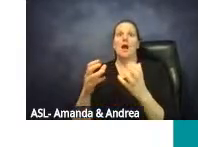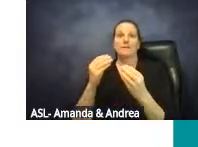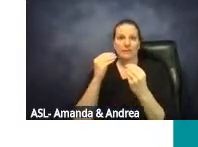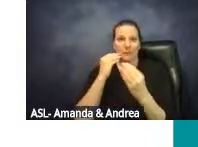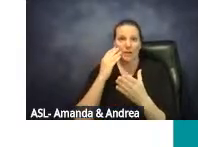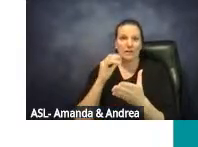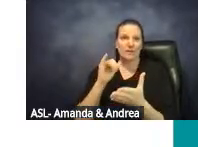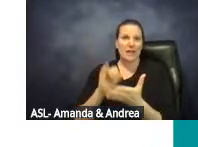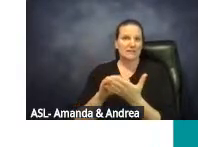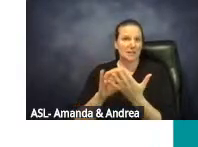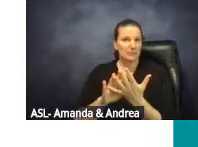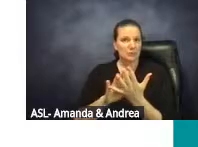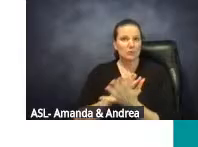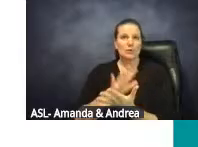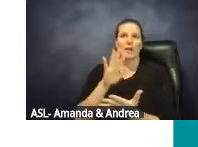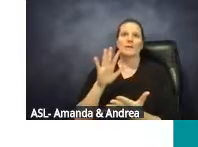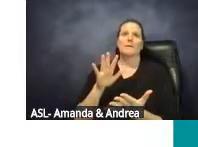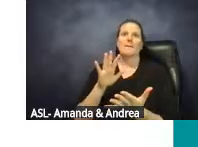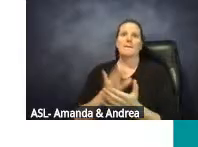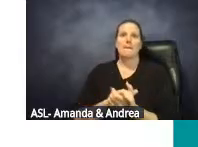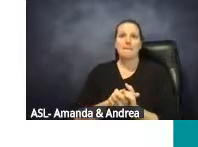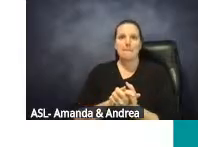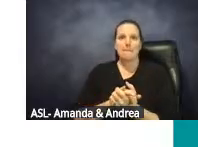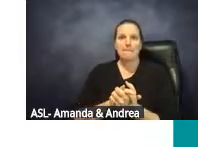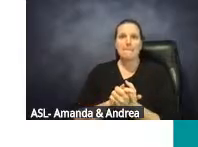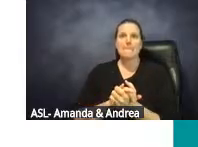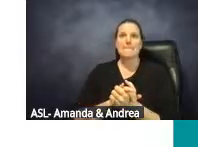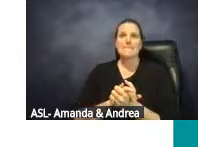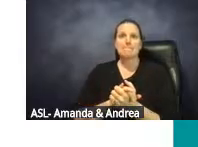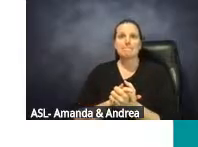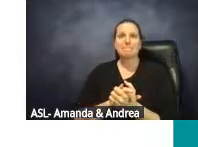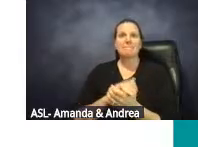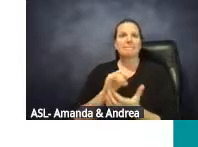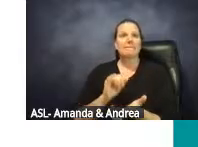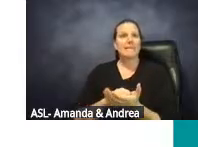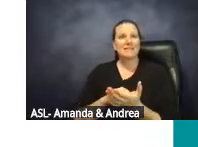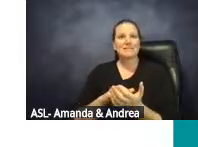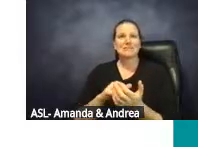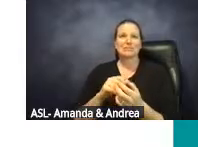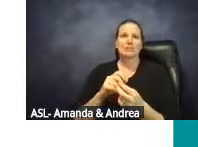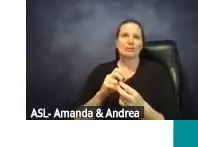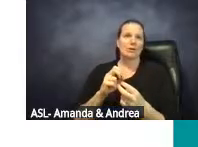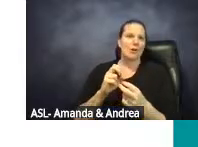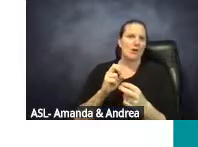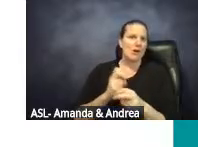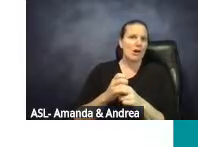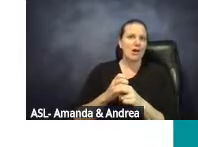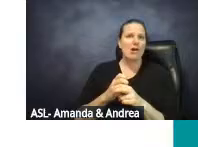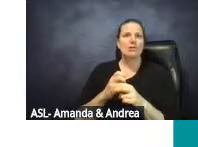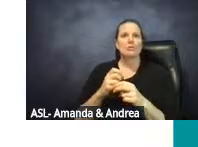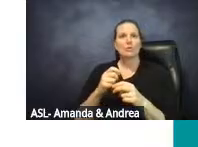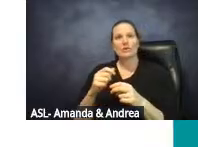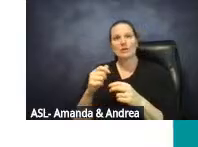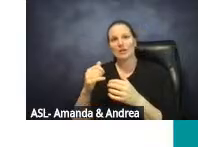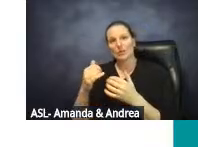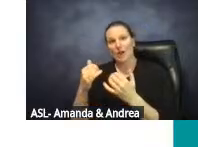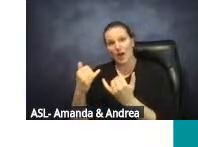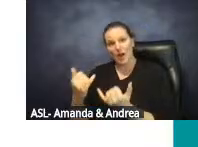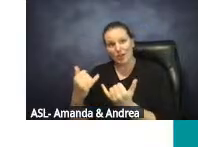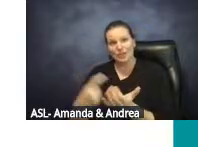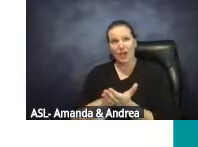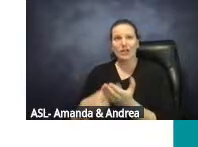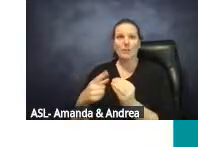in some ways to try to describe exactly what we are and are not talking about here, but just wanted to